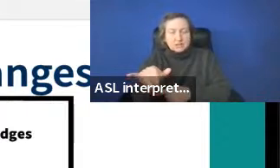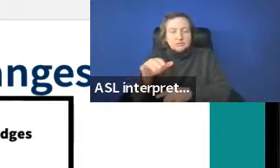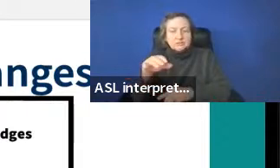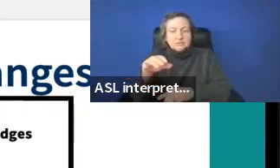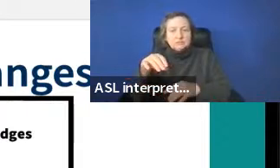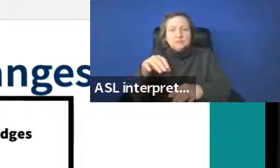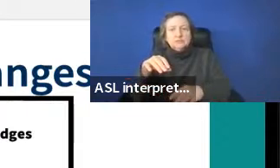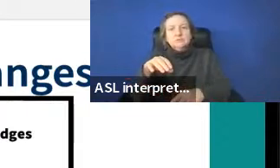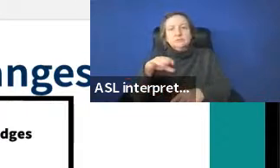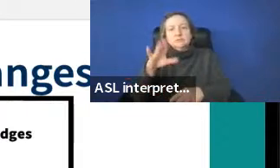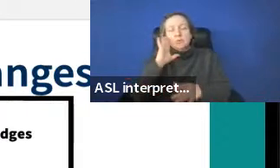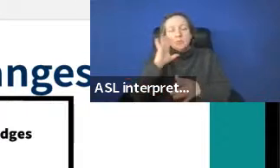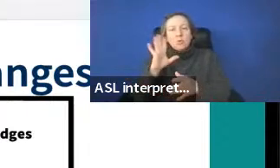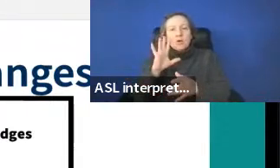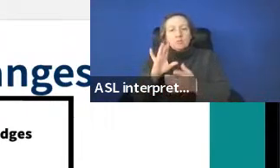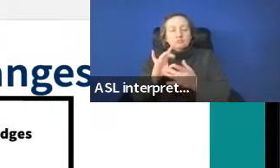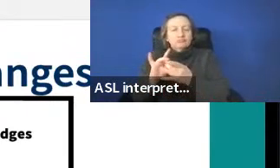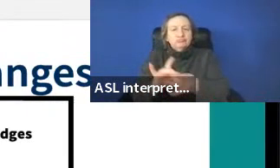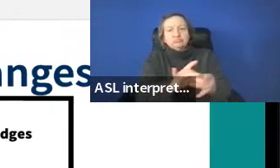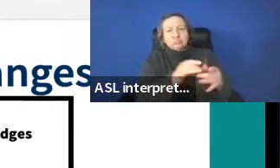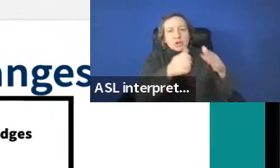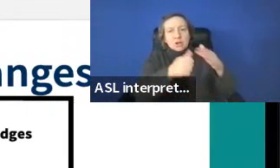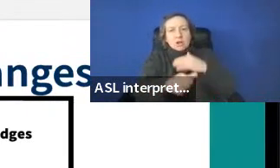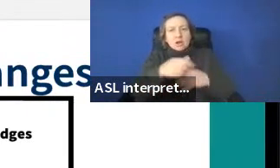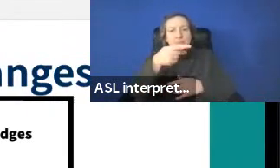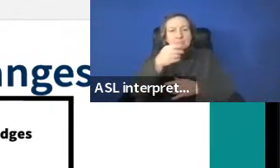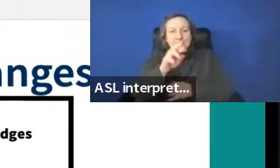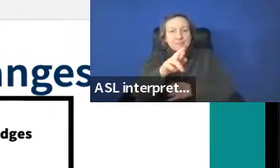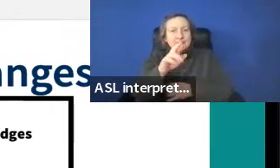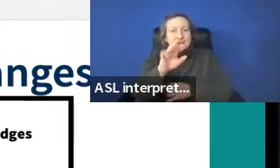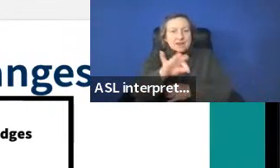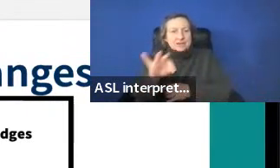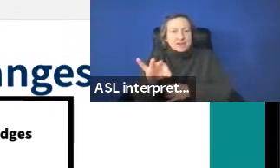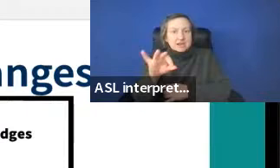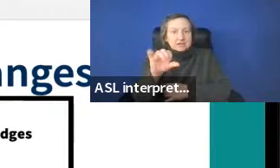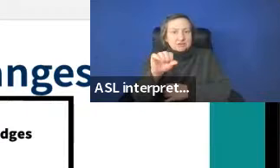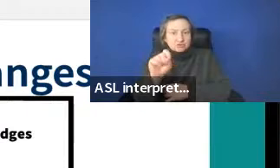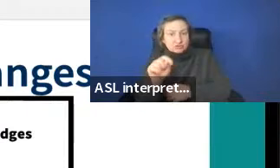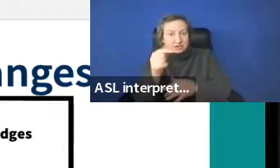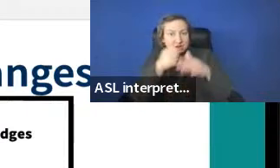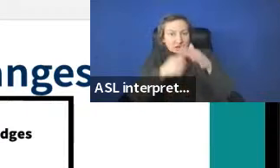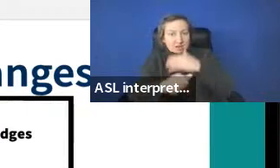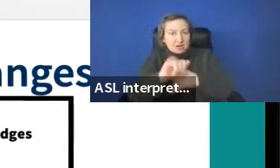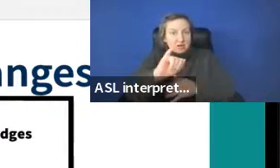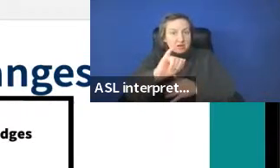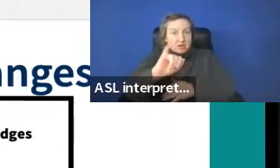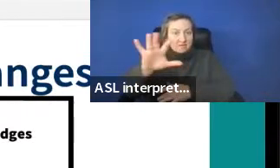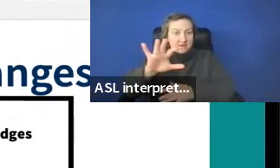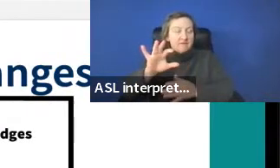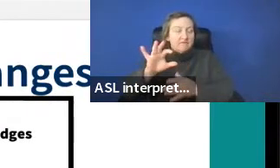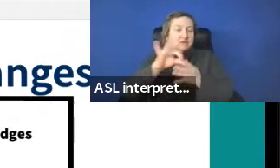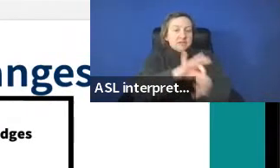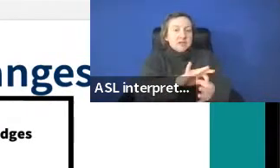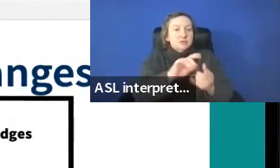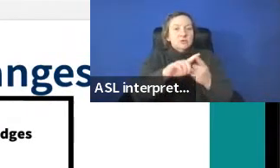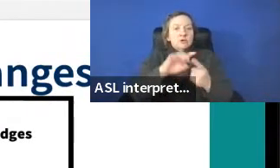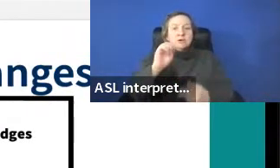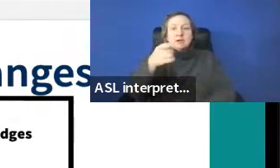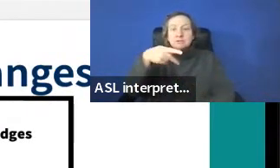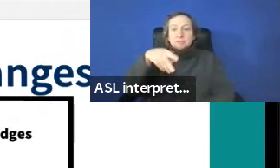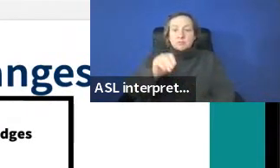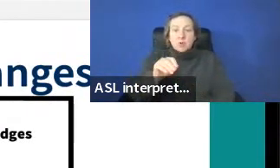connection between under Pier 99 Street, under I-5 connecting to Expo Road. So it